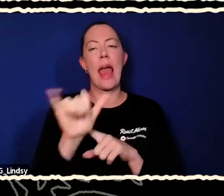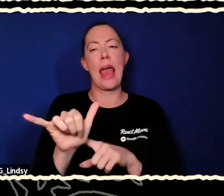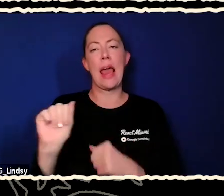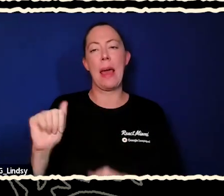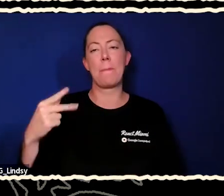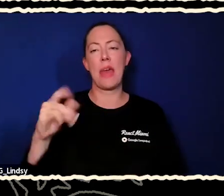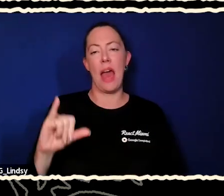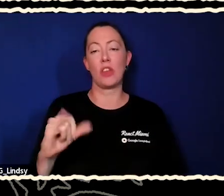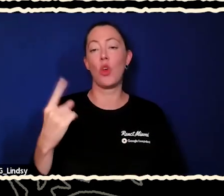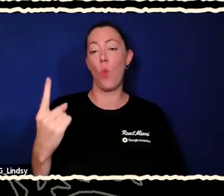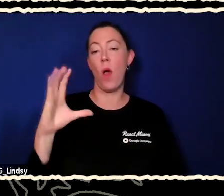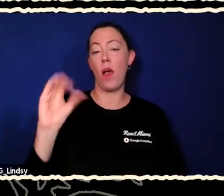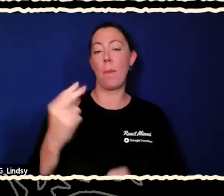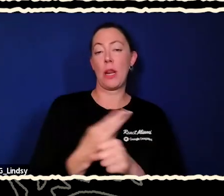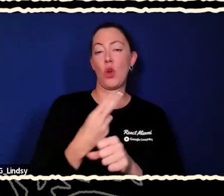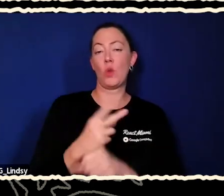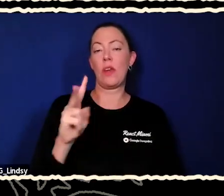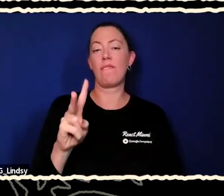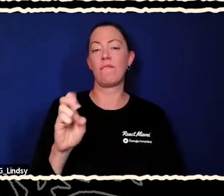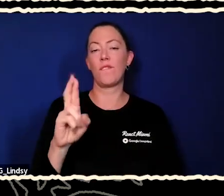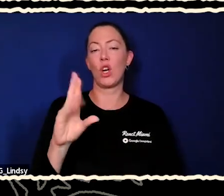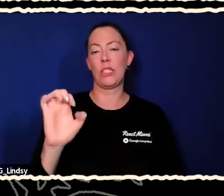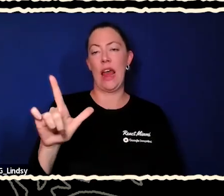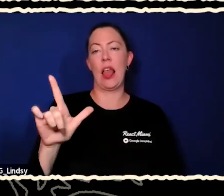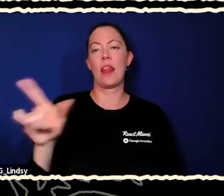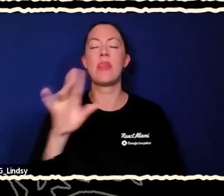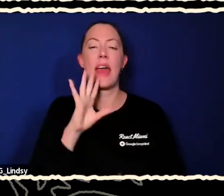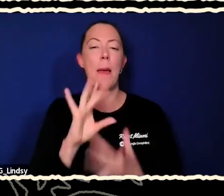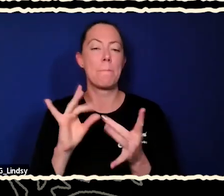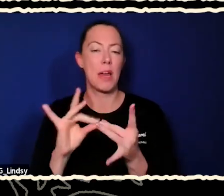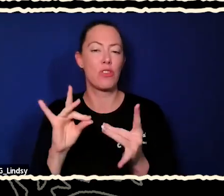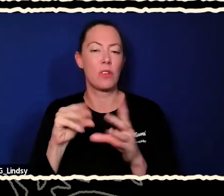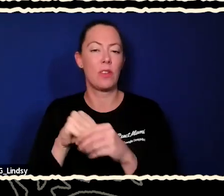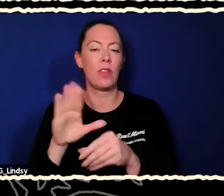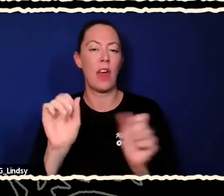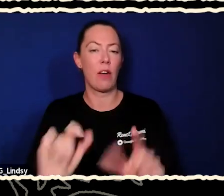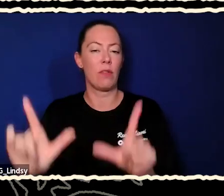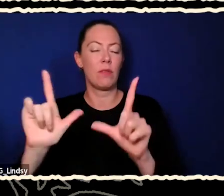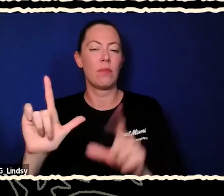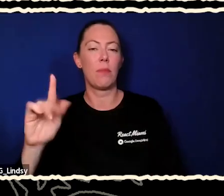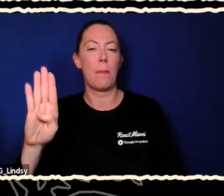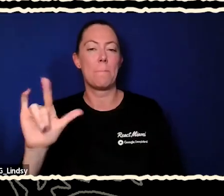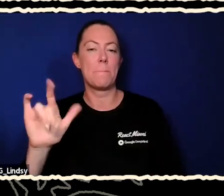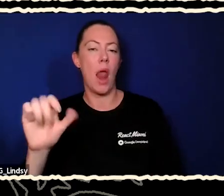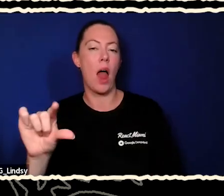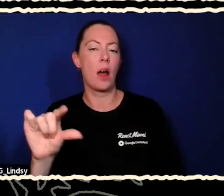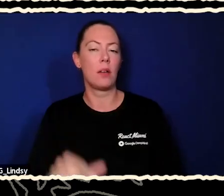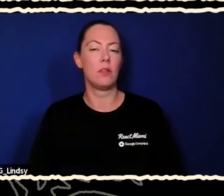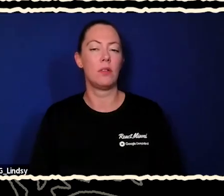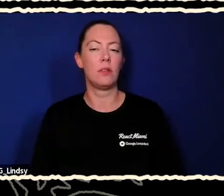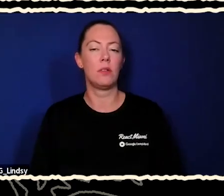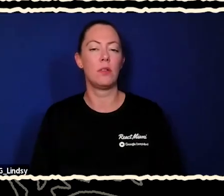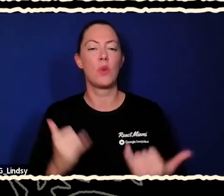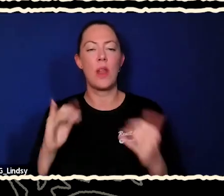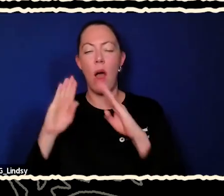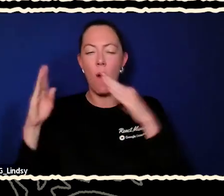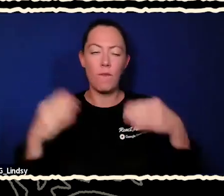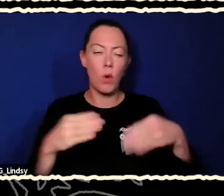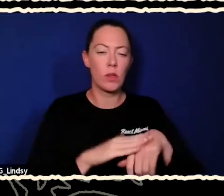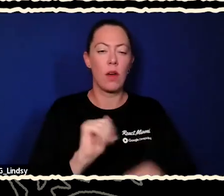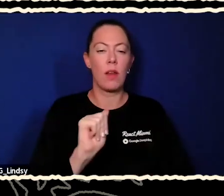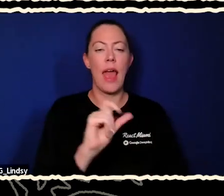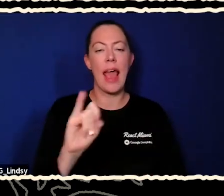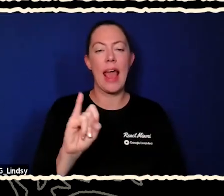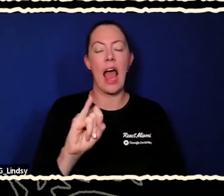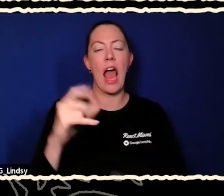Vercel, and they mention it in one of their blog posts. So now we can move to AI coding assistant.